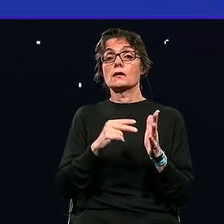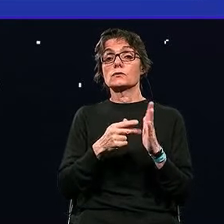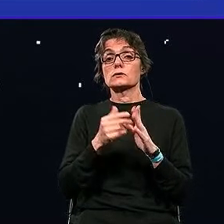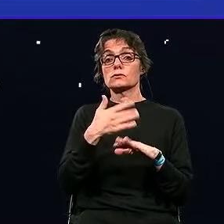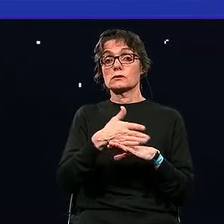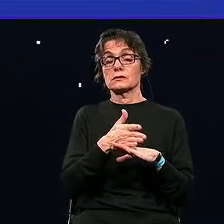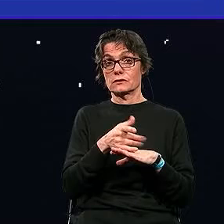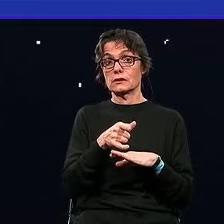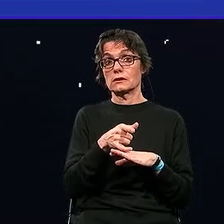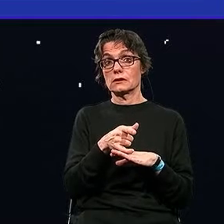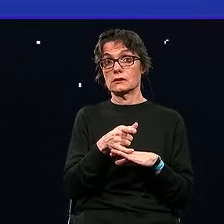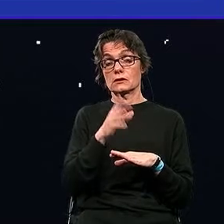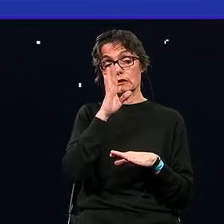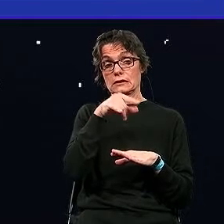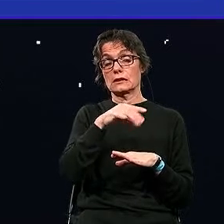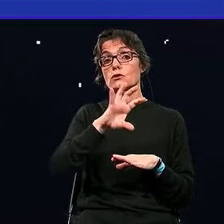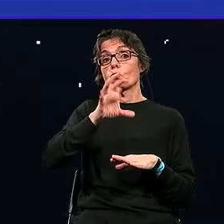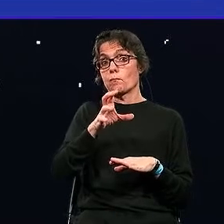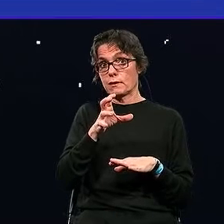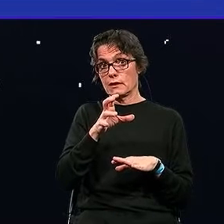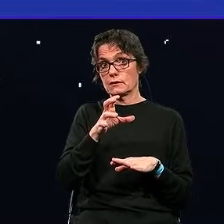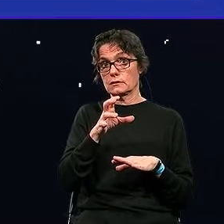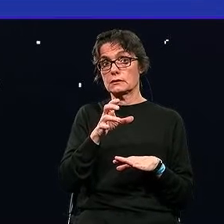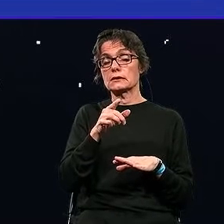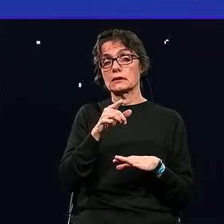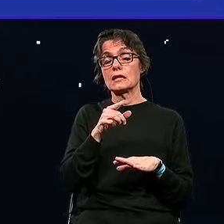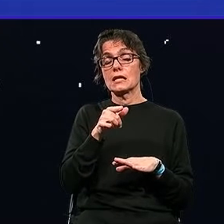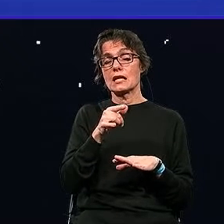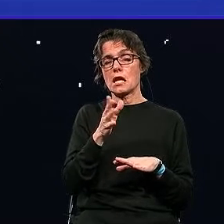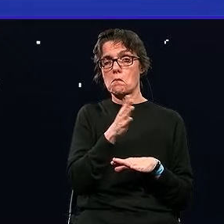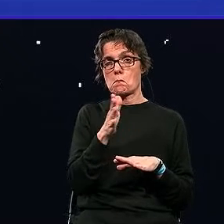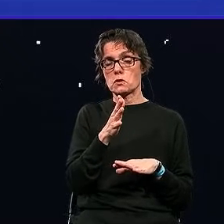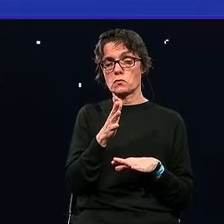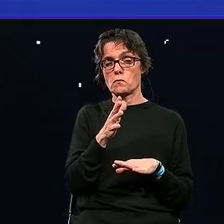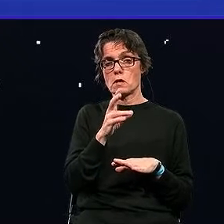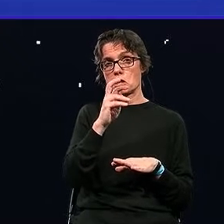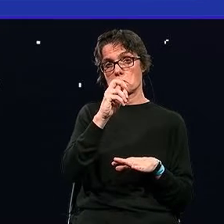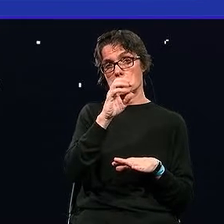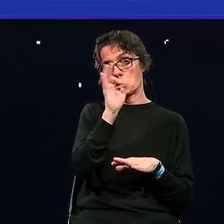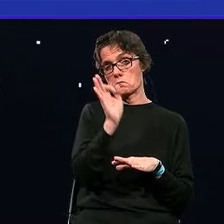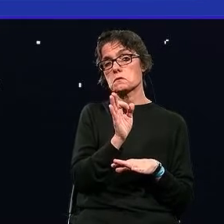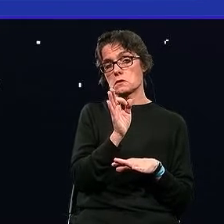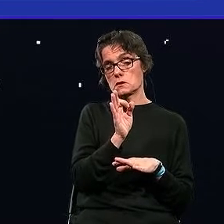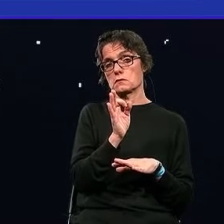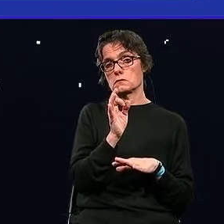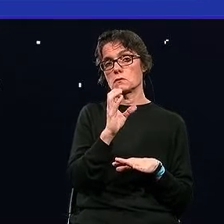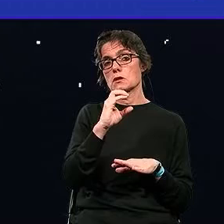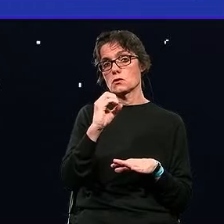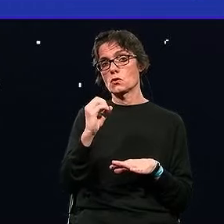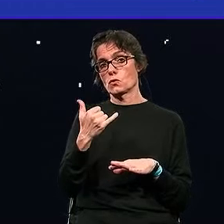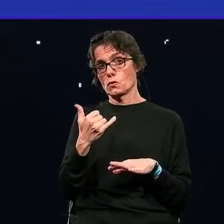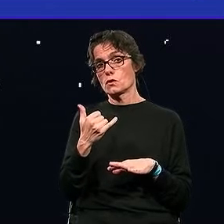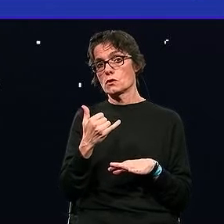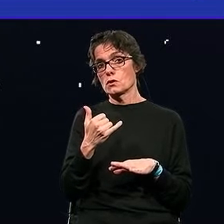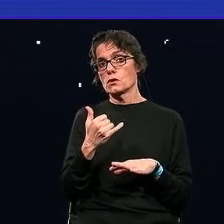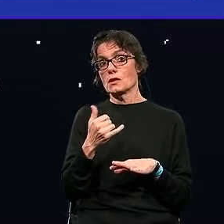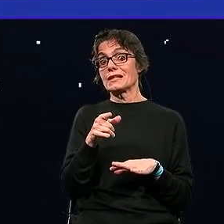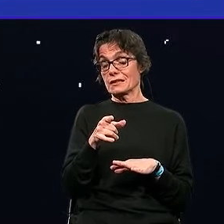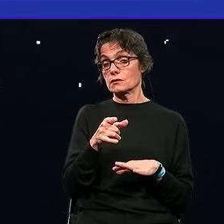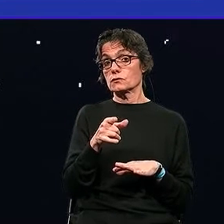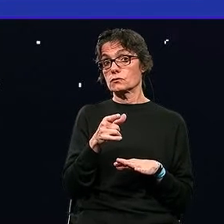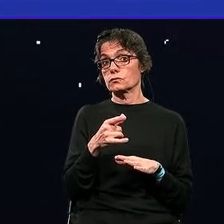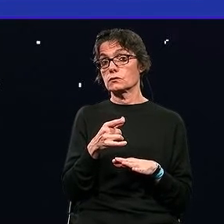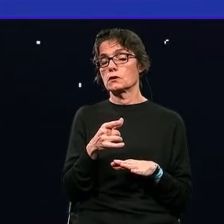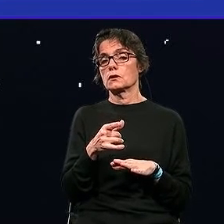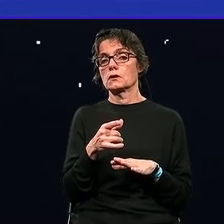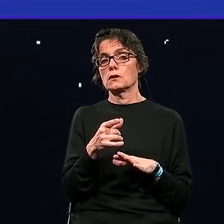was a country, the tech sector emits about 3% of all carbon dioxide emissions. That's significantly more